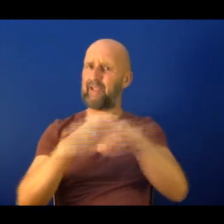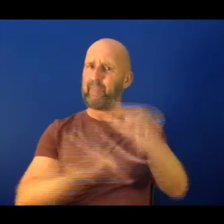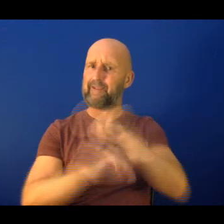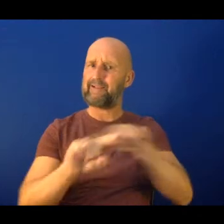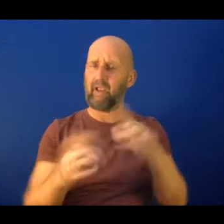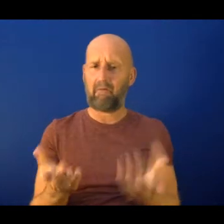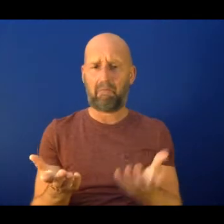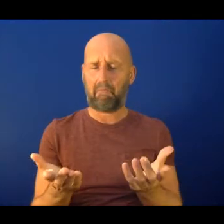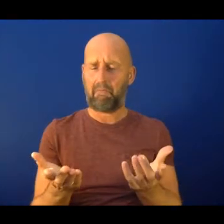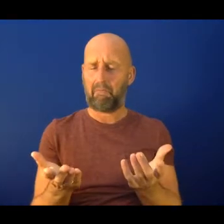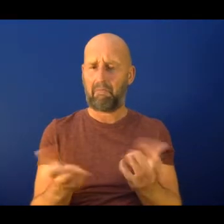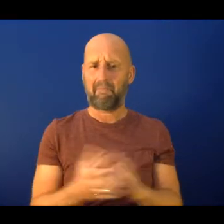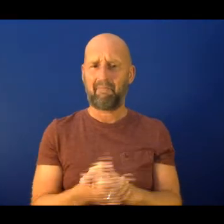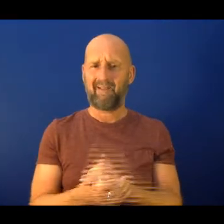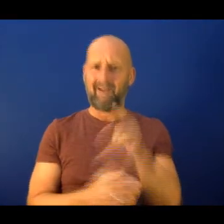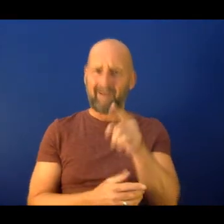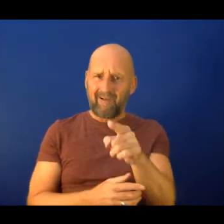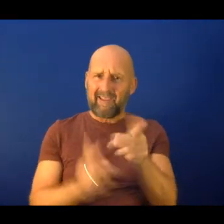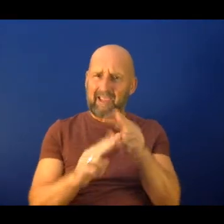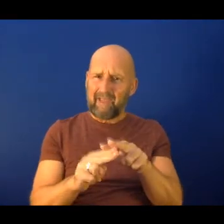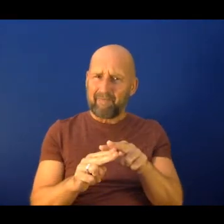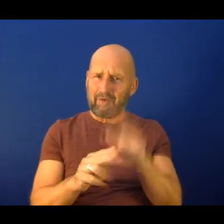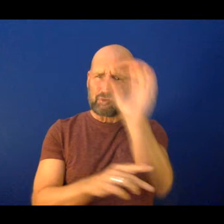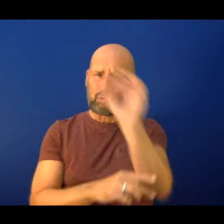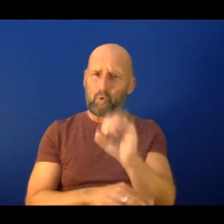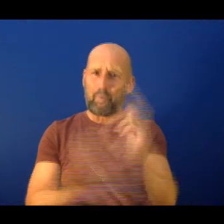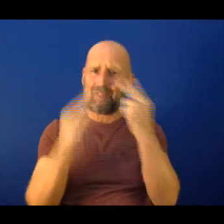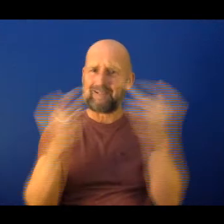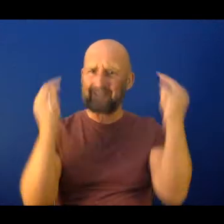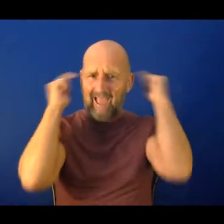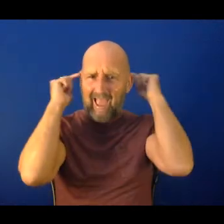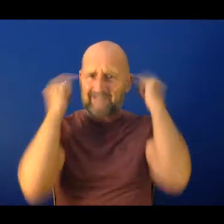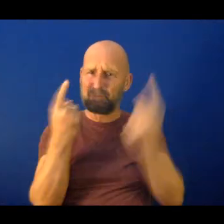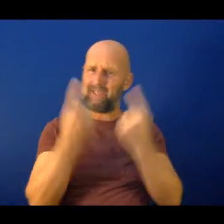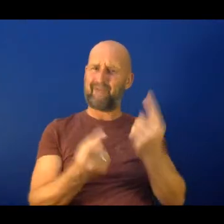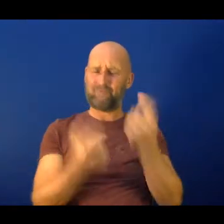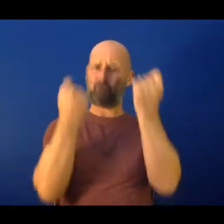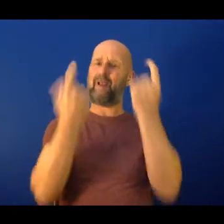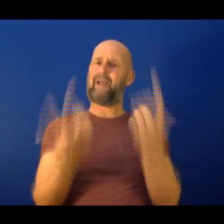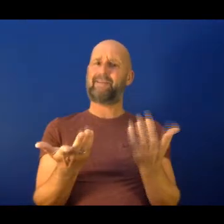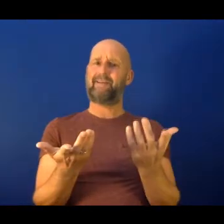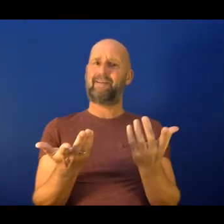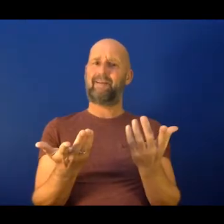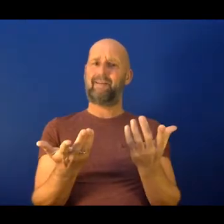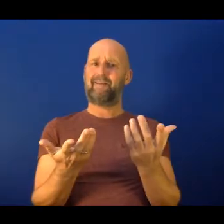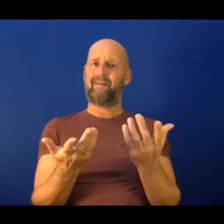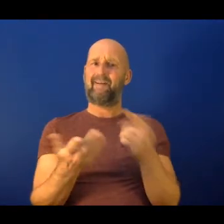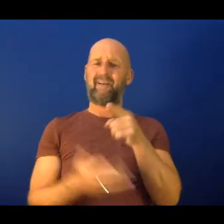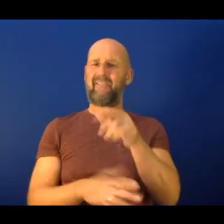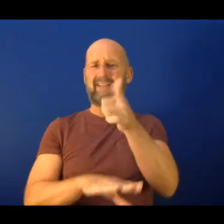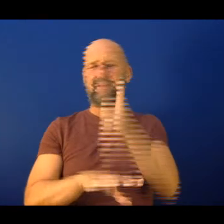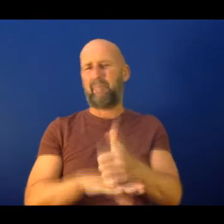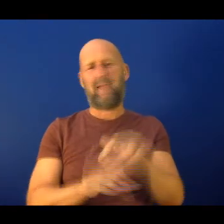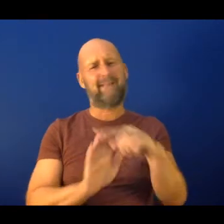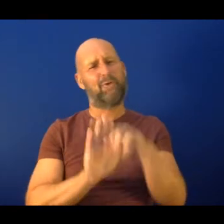them. But if they were all on Zoom, they'd see the back of their heads and realise. A little bit of a basic rule,